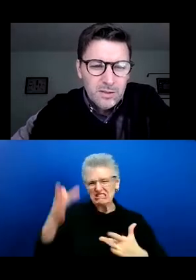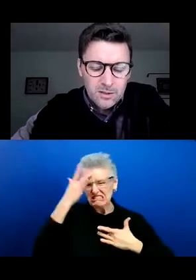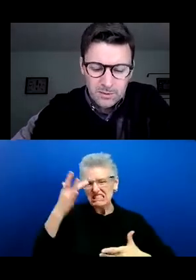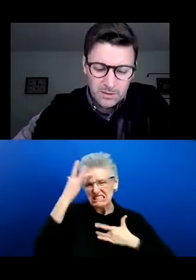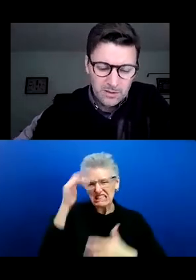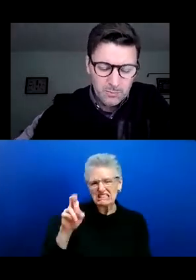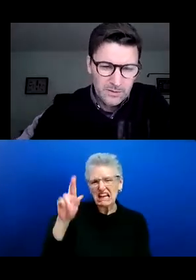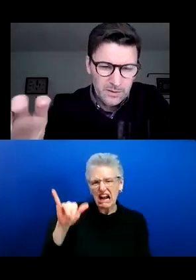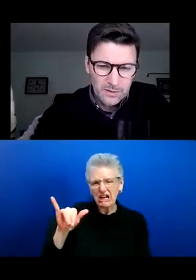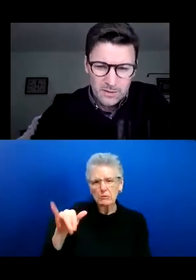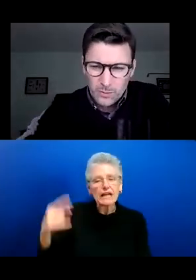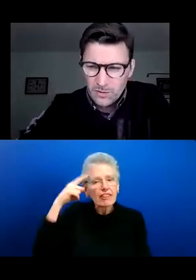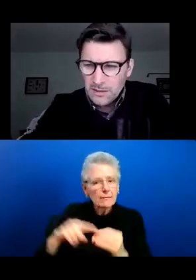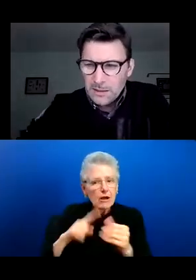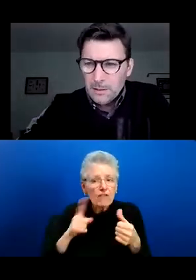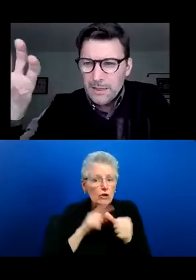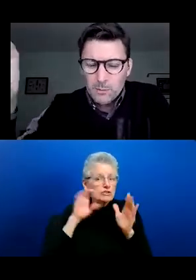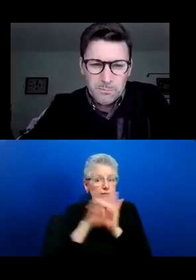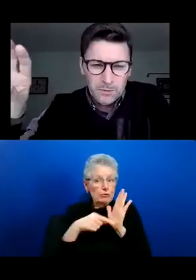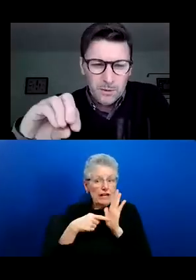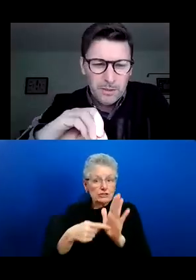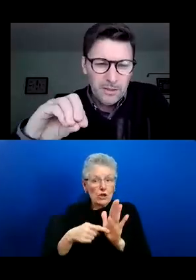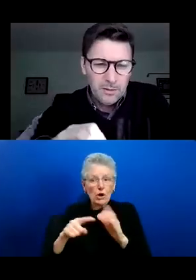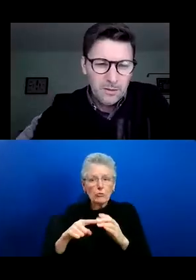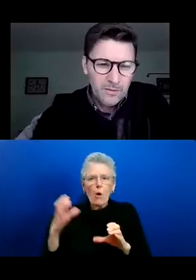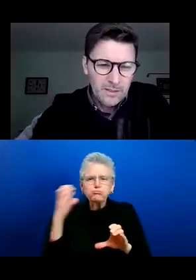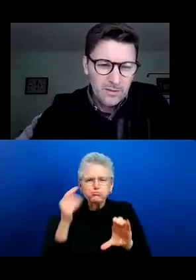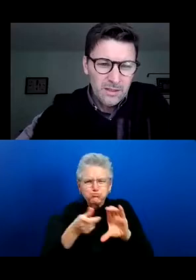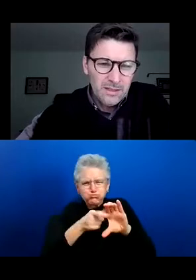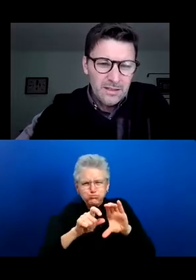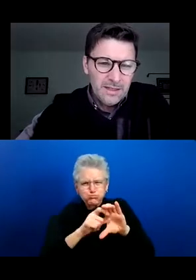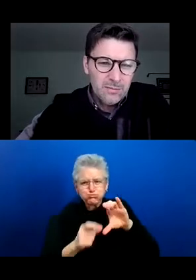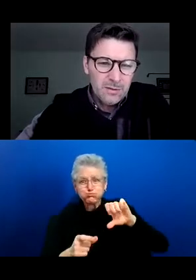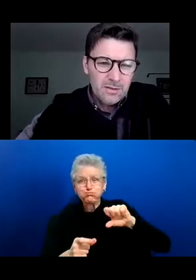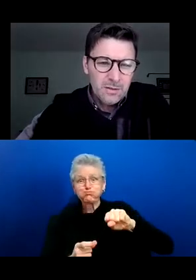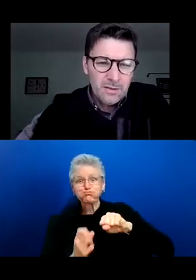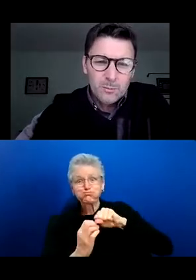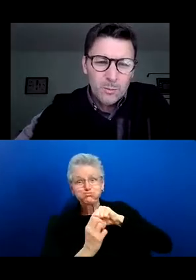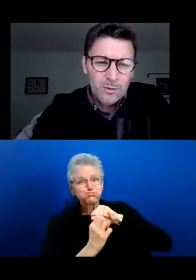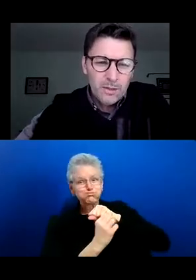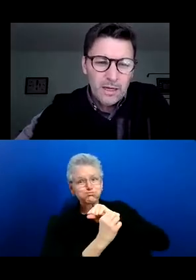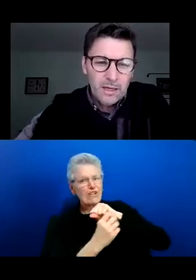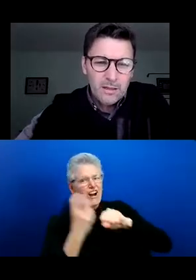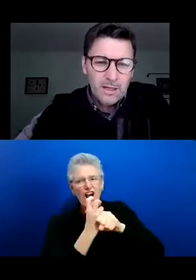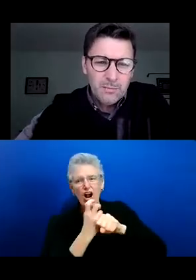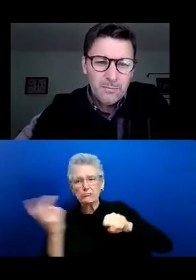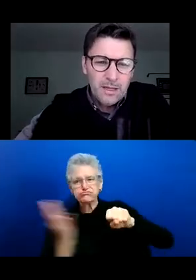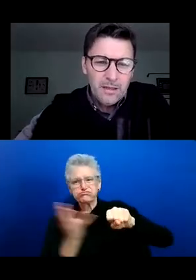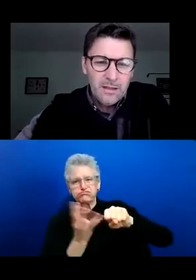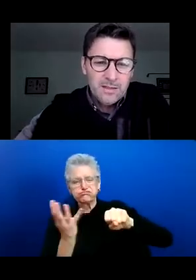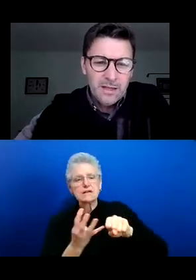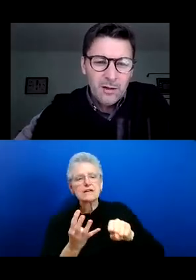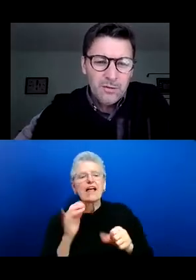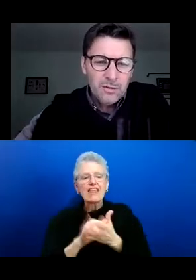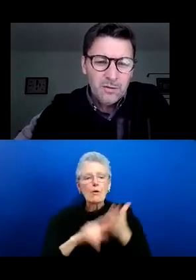that illustration at the beginning of this presentation where the plaque was built up and narrowing the vessel, that's what this looks like when we're in the cath lab.